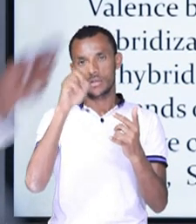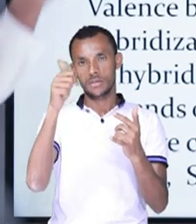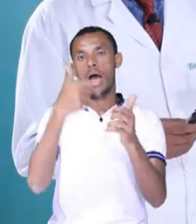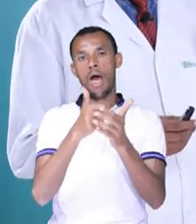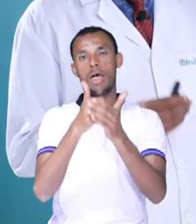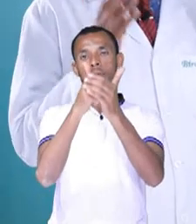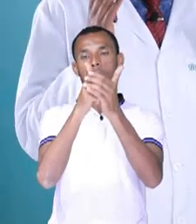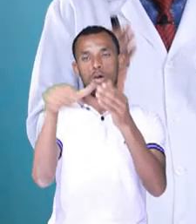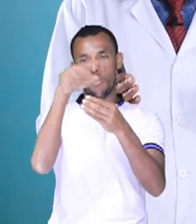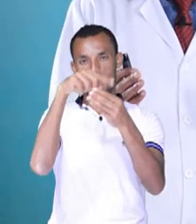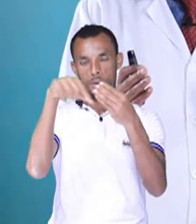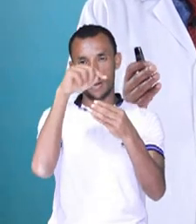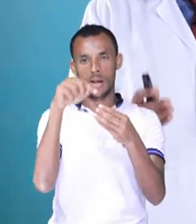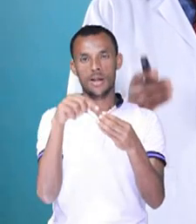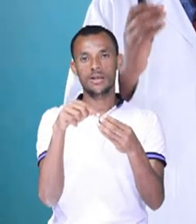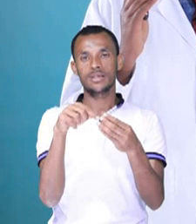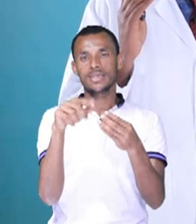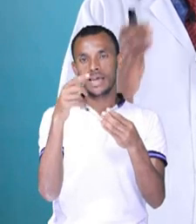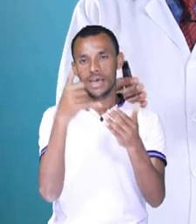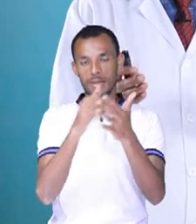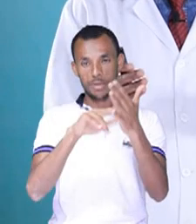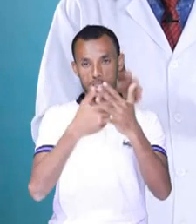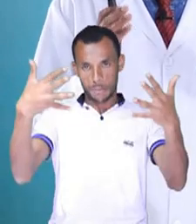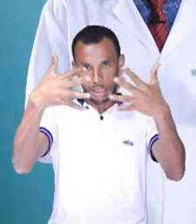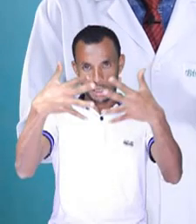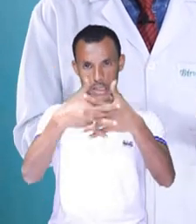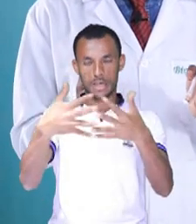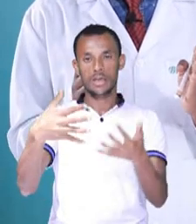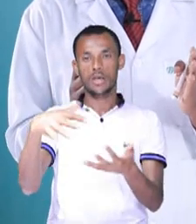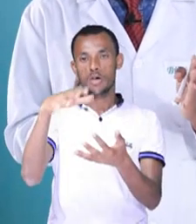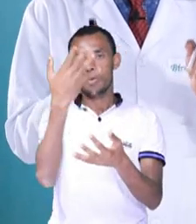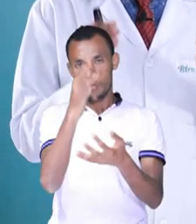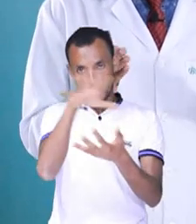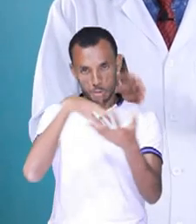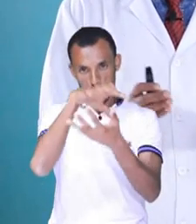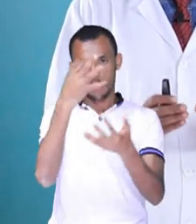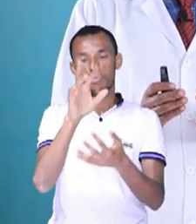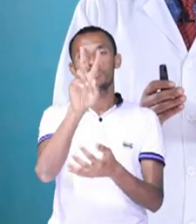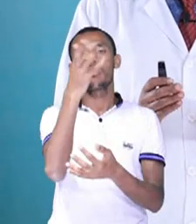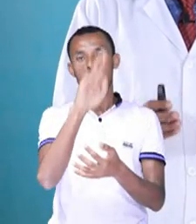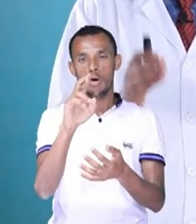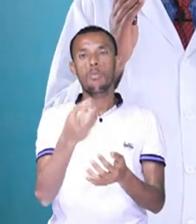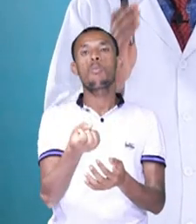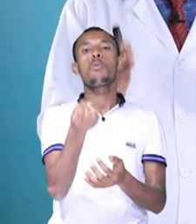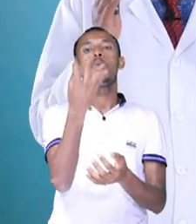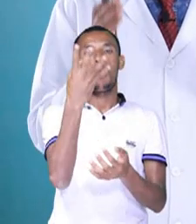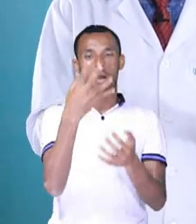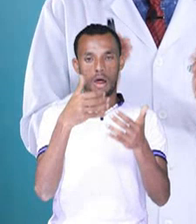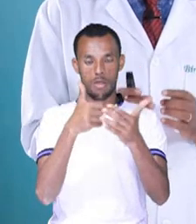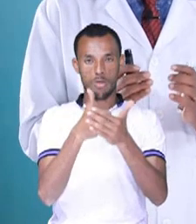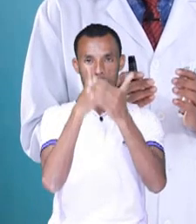okay nice hybridization is the mixing up of two or more different atomic orbitals of the